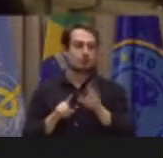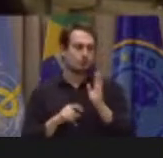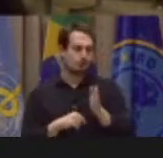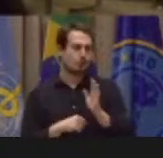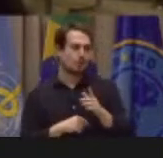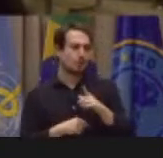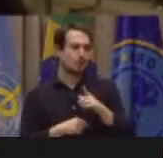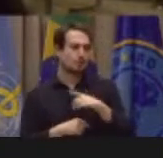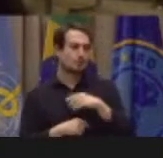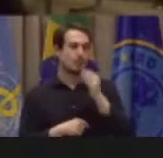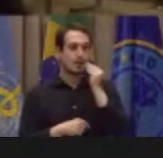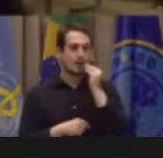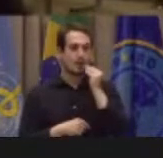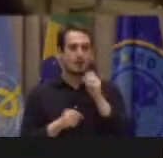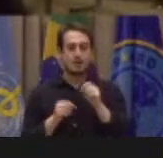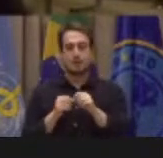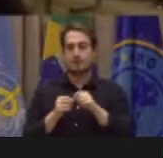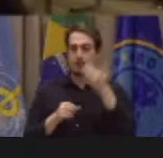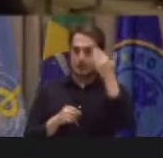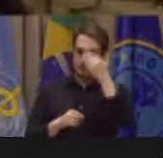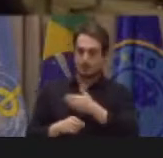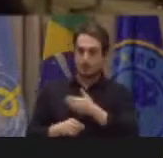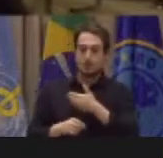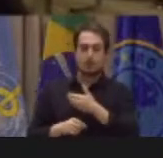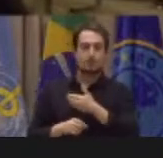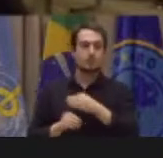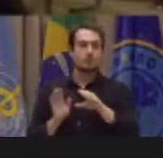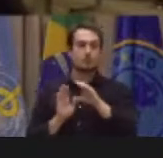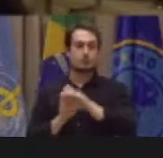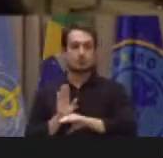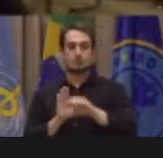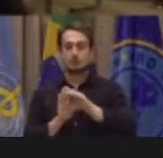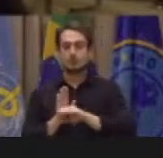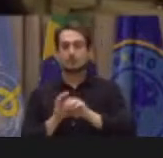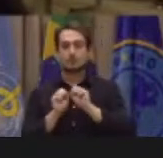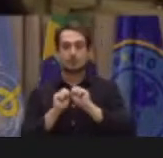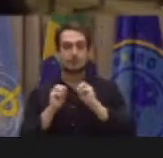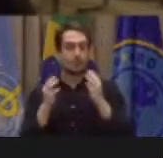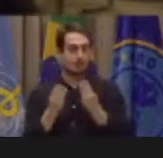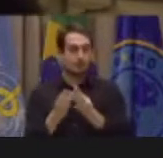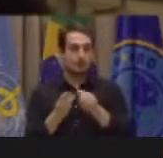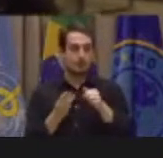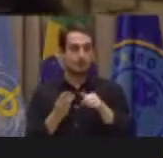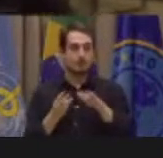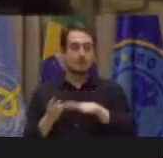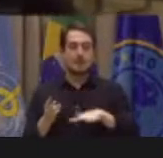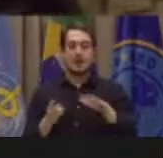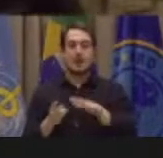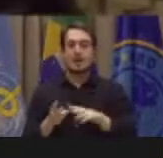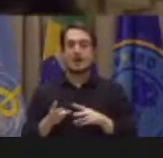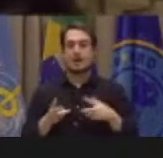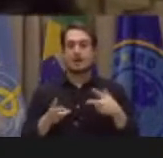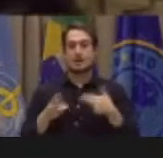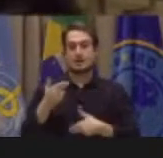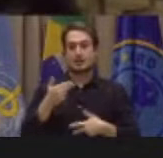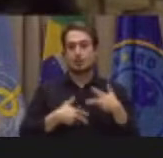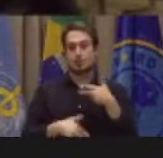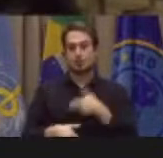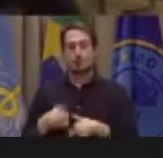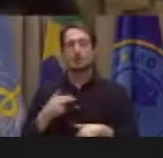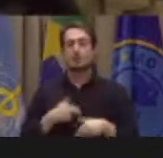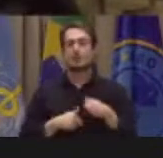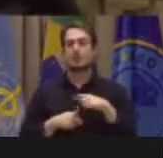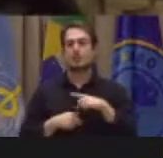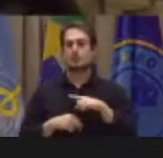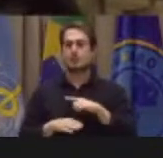that. And we had a test of a software for the surgical center, and